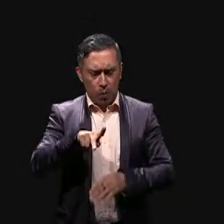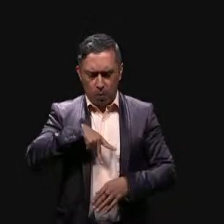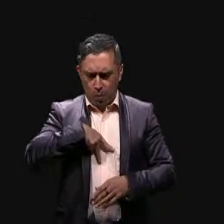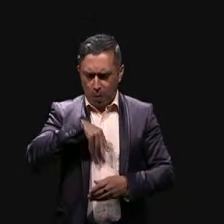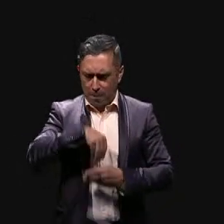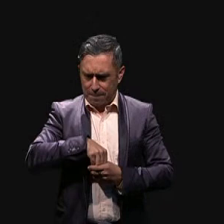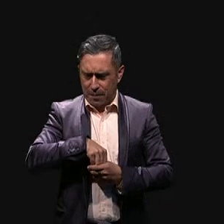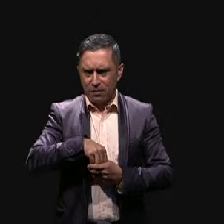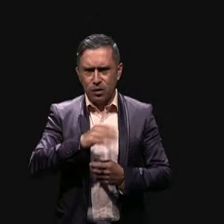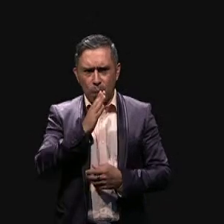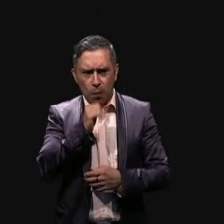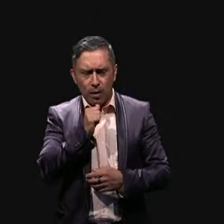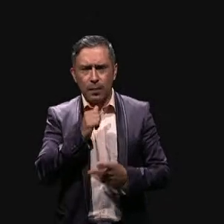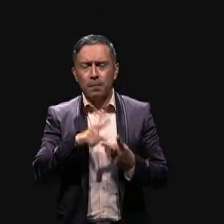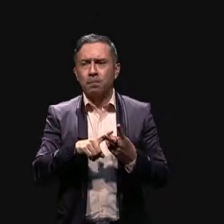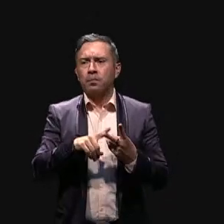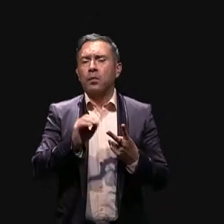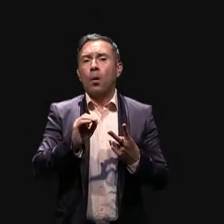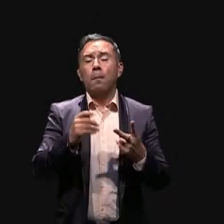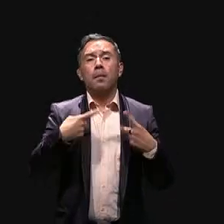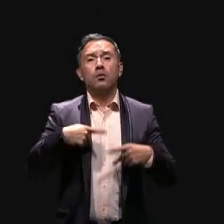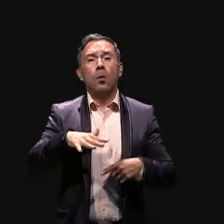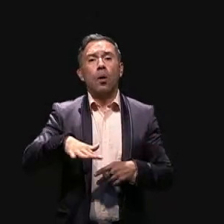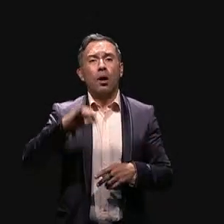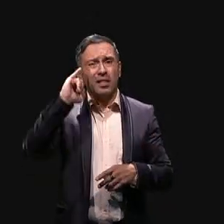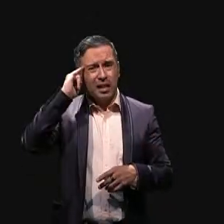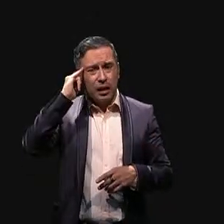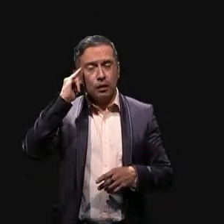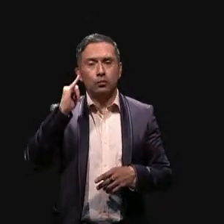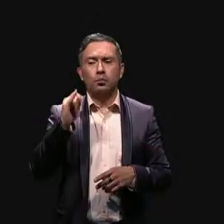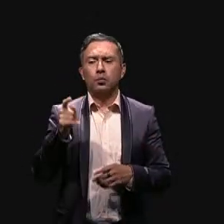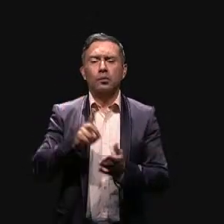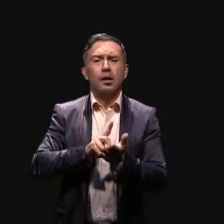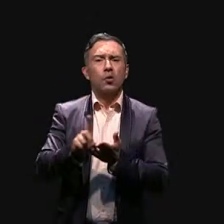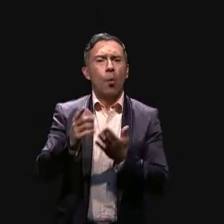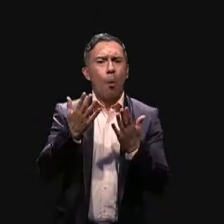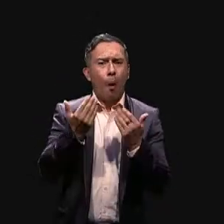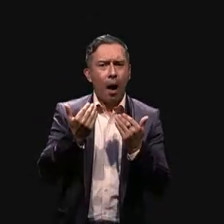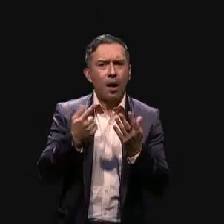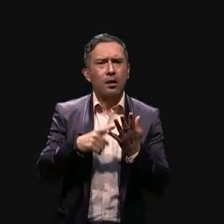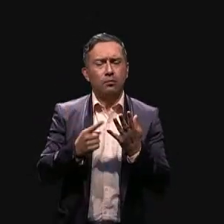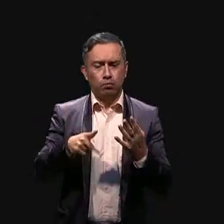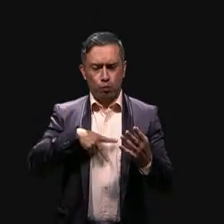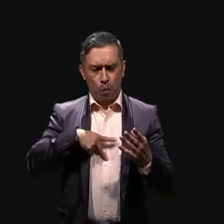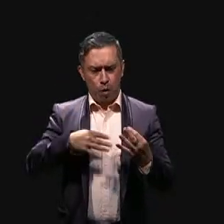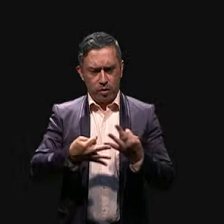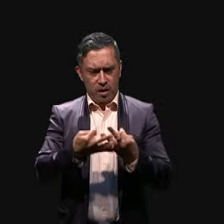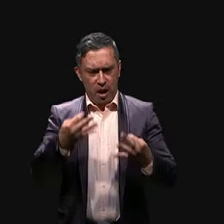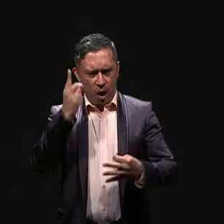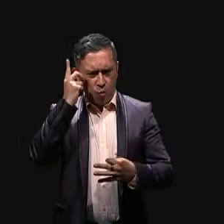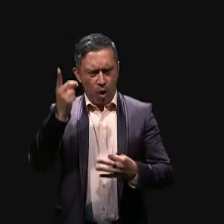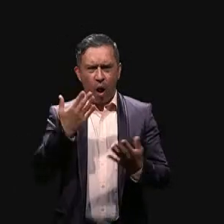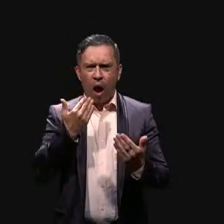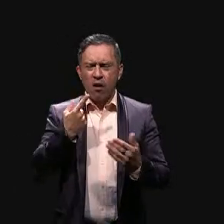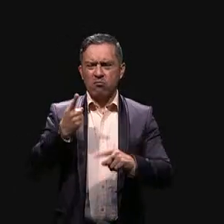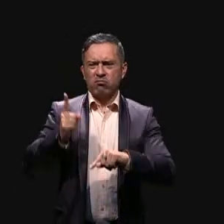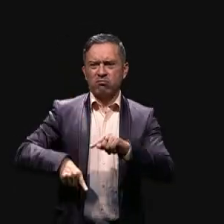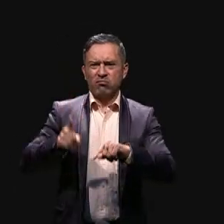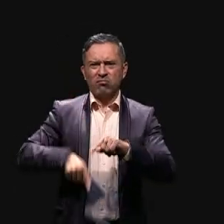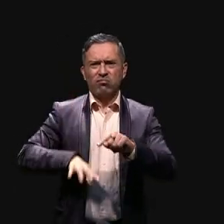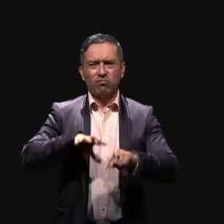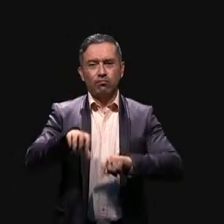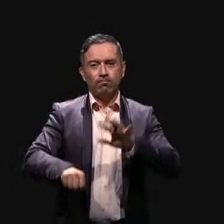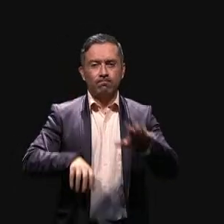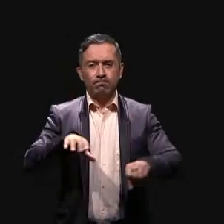sovereign control in their own lands. These are all issues that are being grappled with and